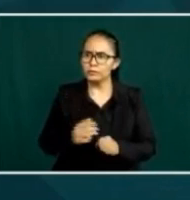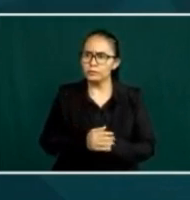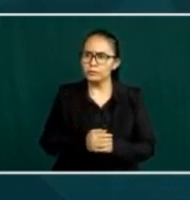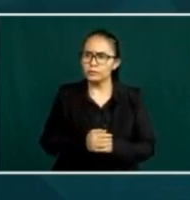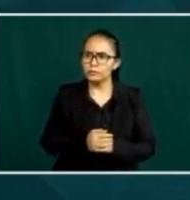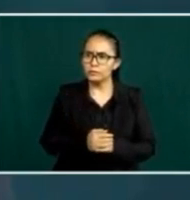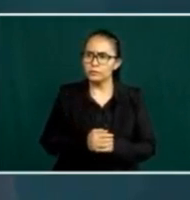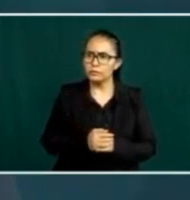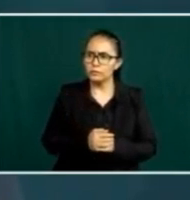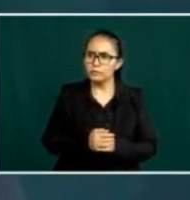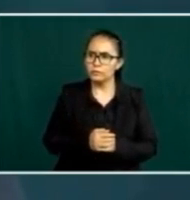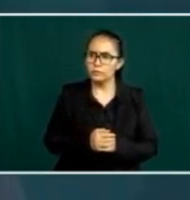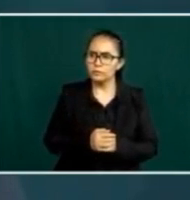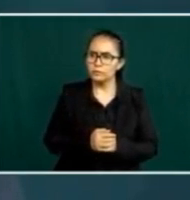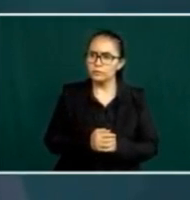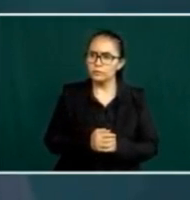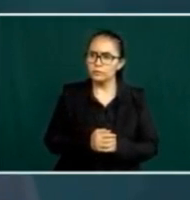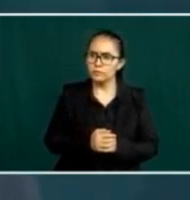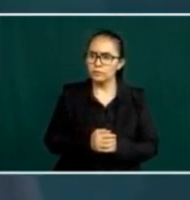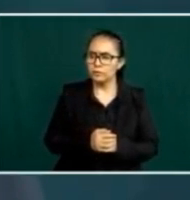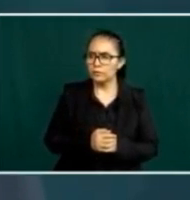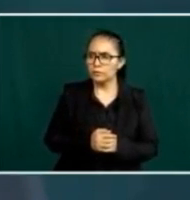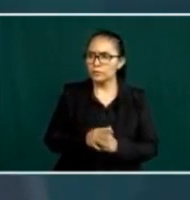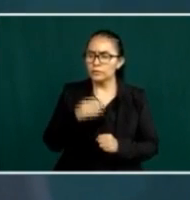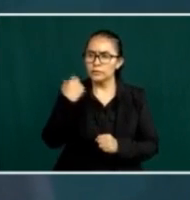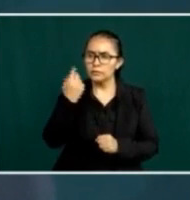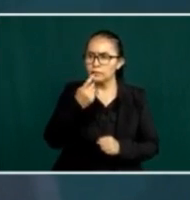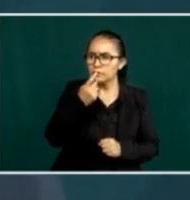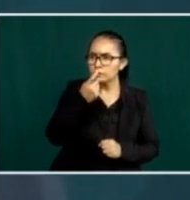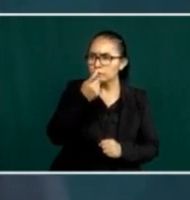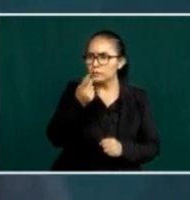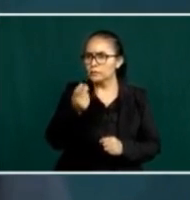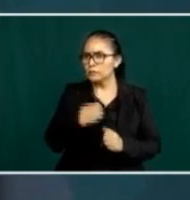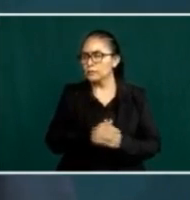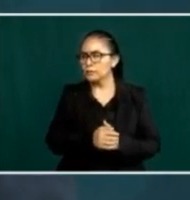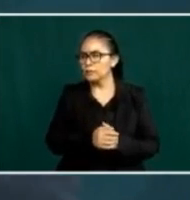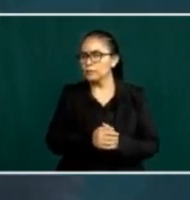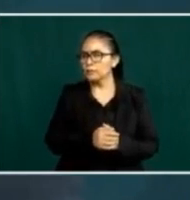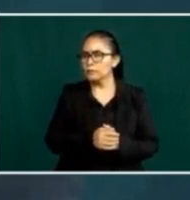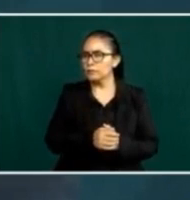Because if you're wrong, what does that mean?